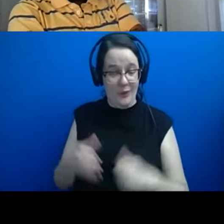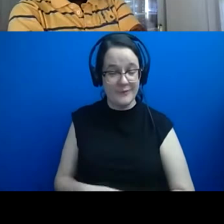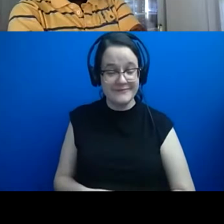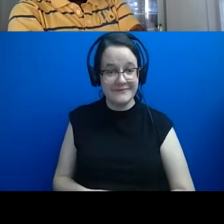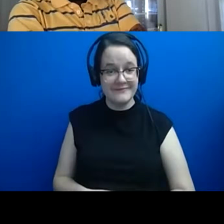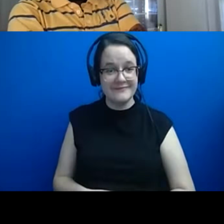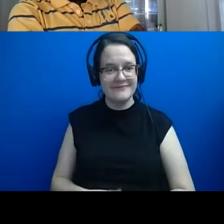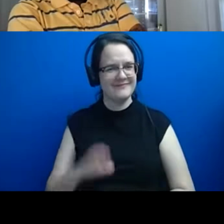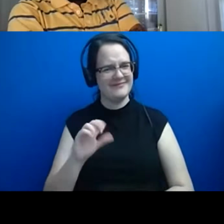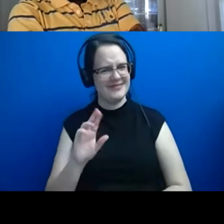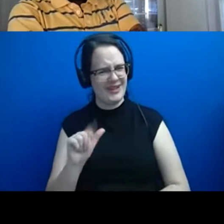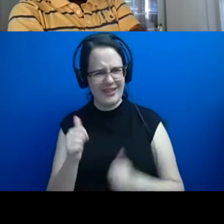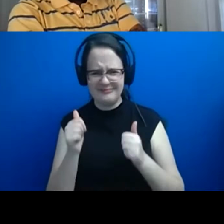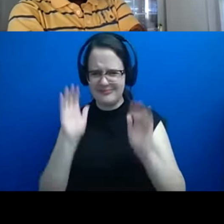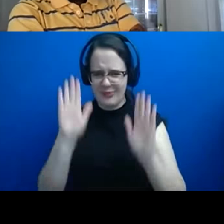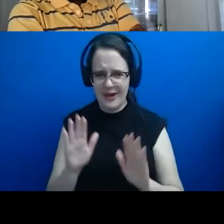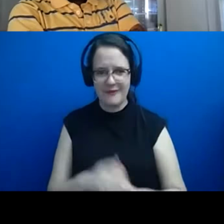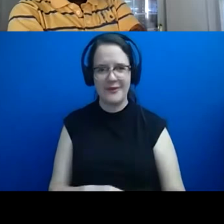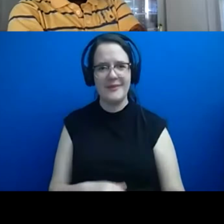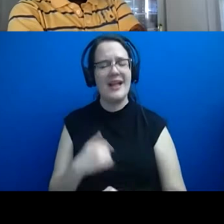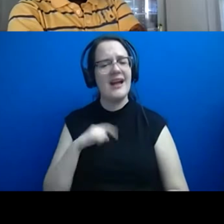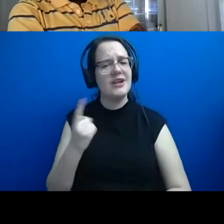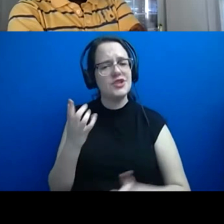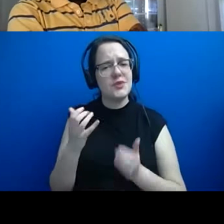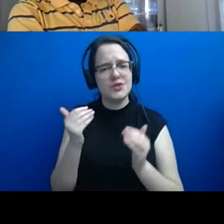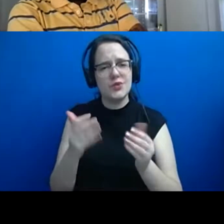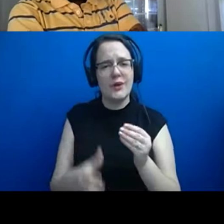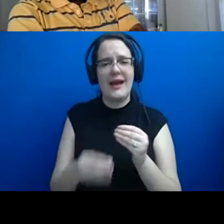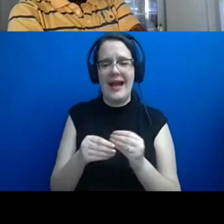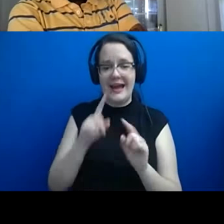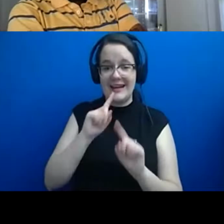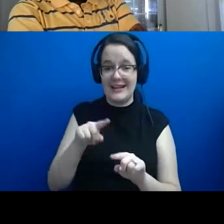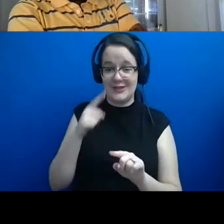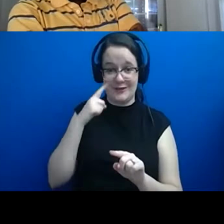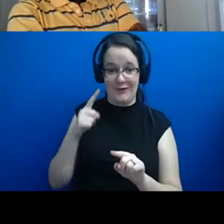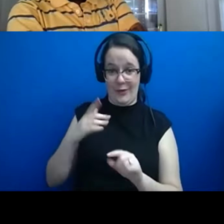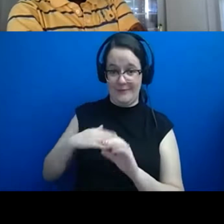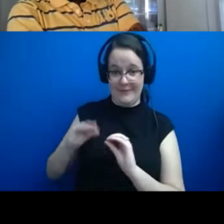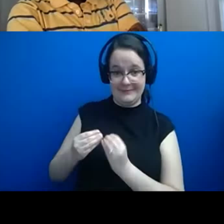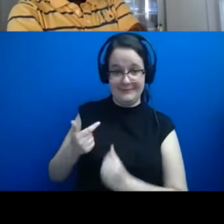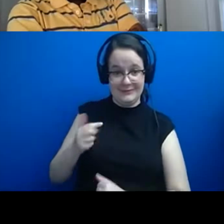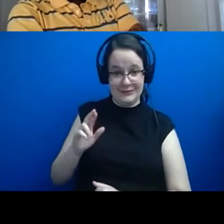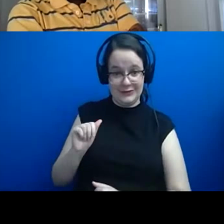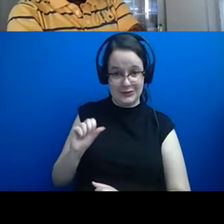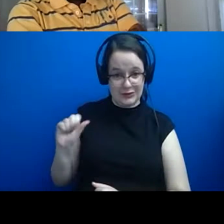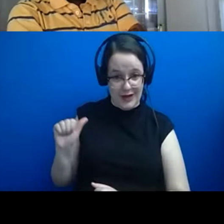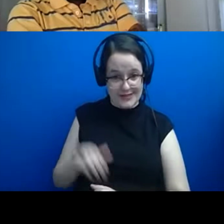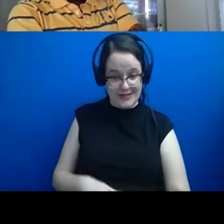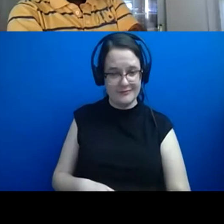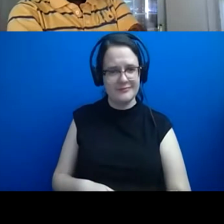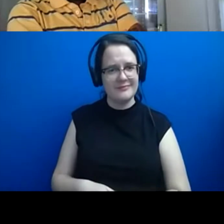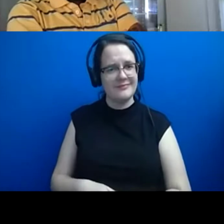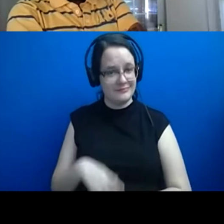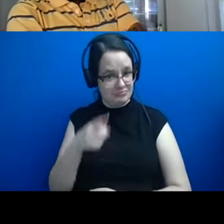Wonderful. And I would just like to jump in and add an answer on behalf of GRASA. If you are familiar at all with